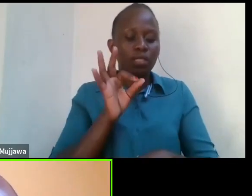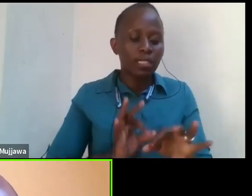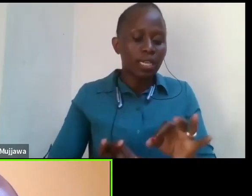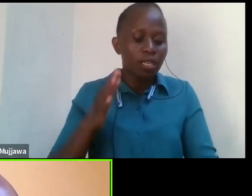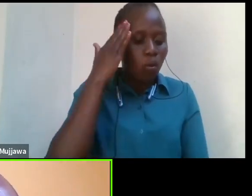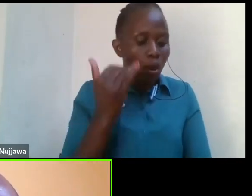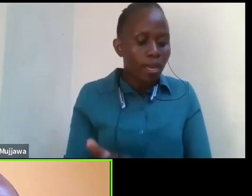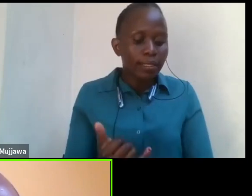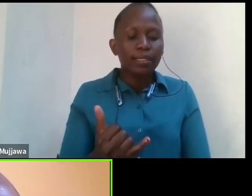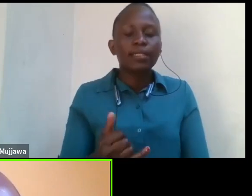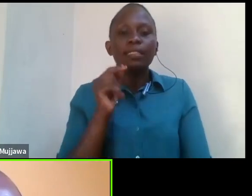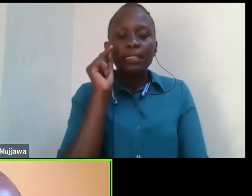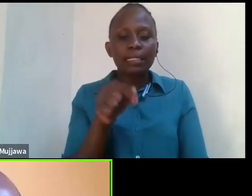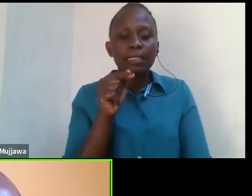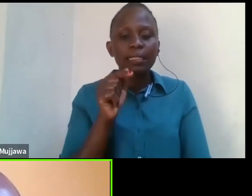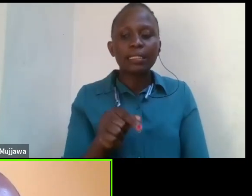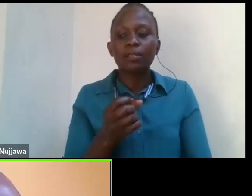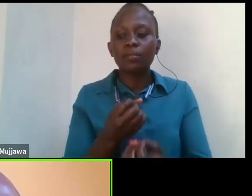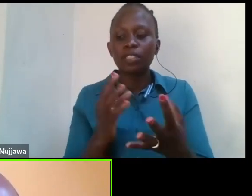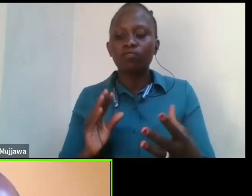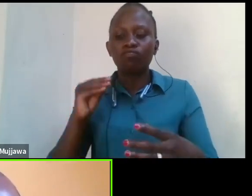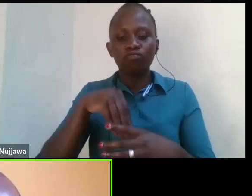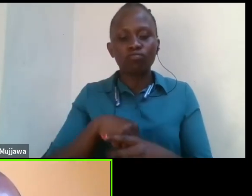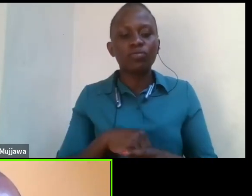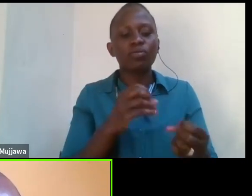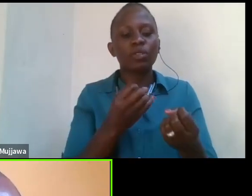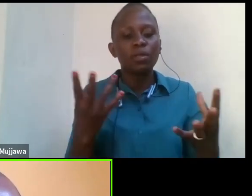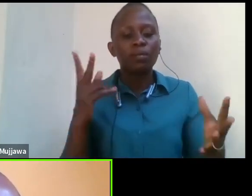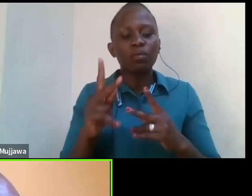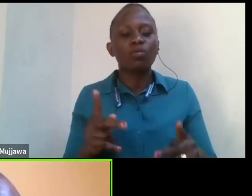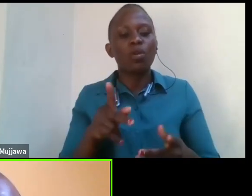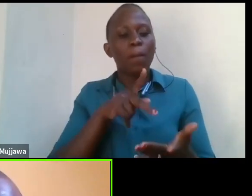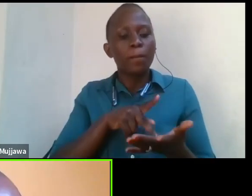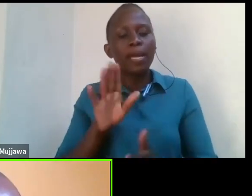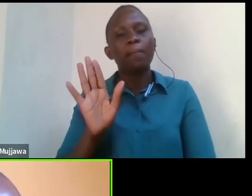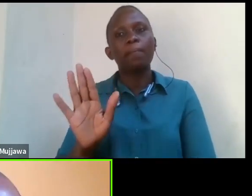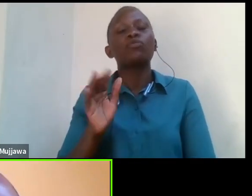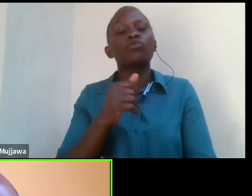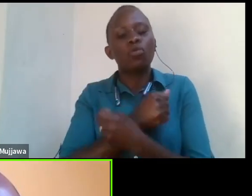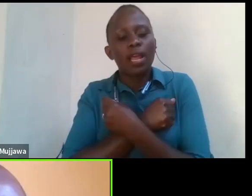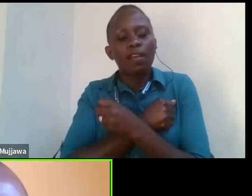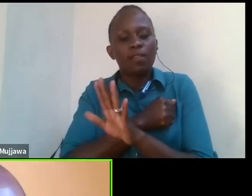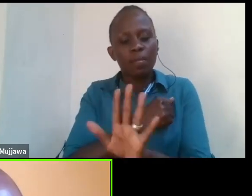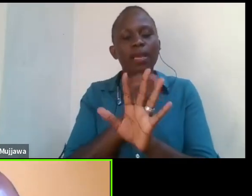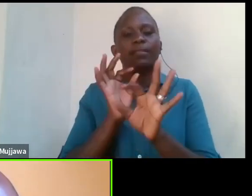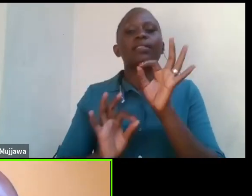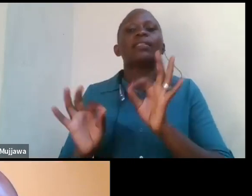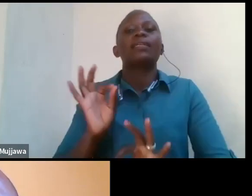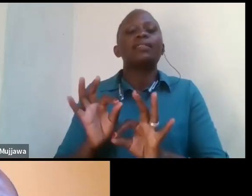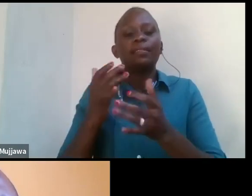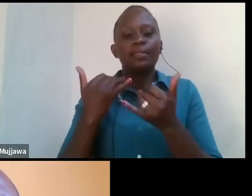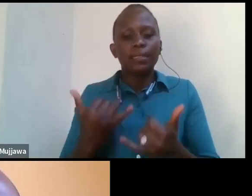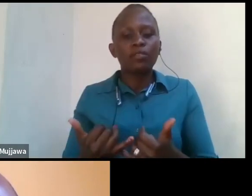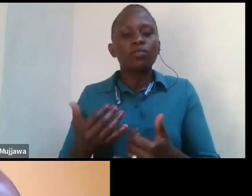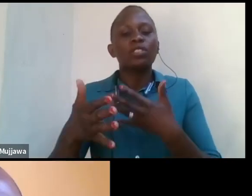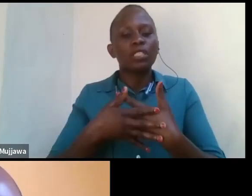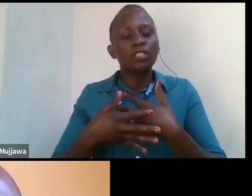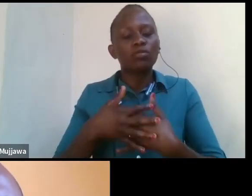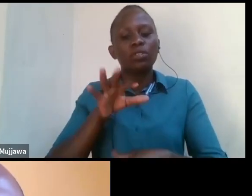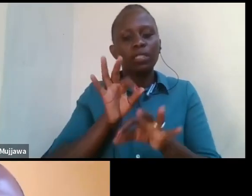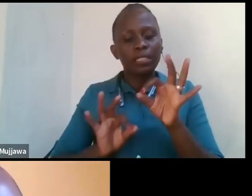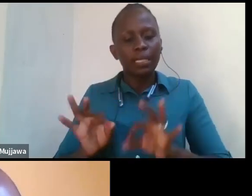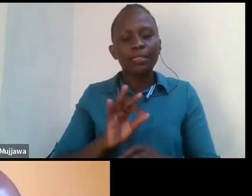this is what appeals to the customer to buy their brand. So those are industrial designs. And industrial designs, they don't